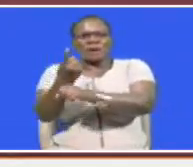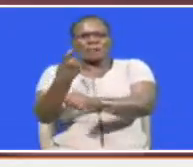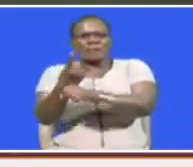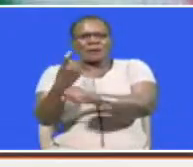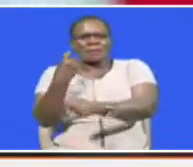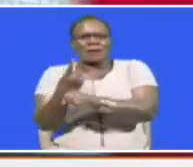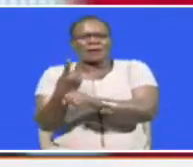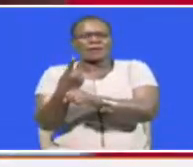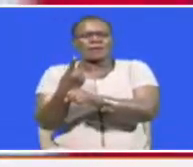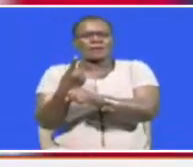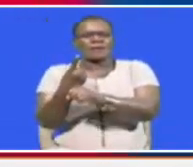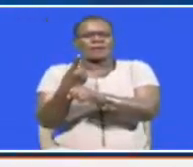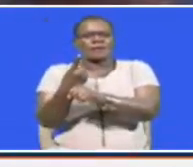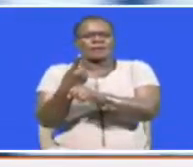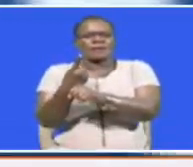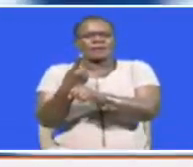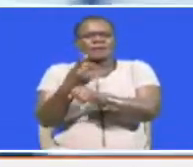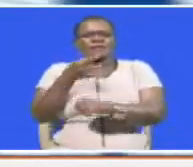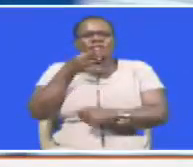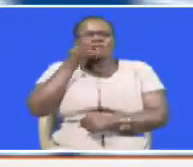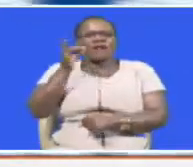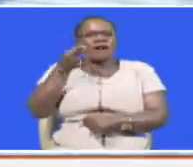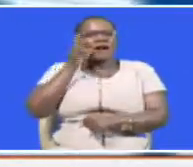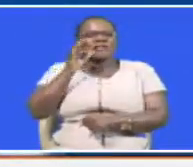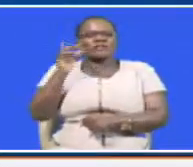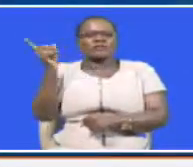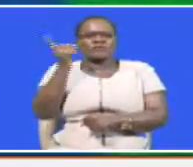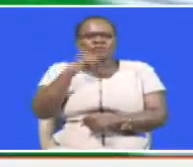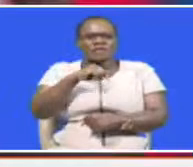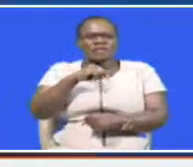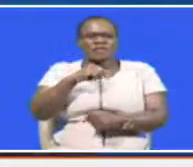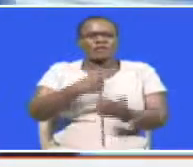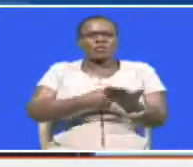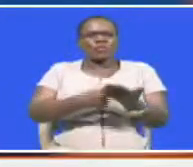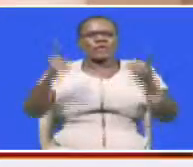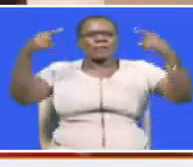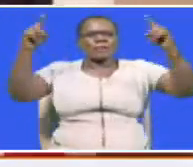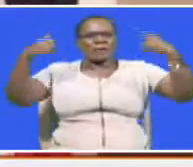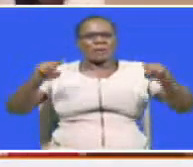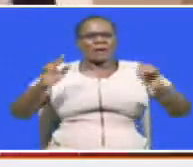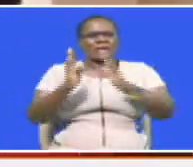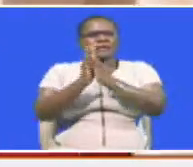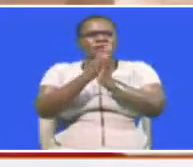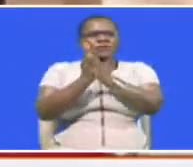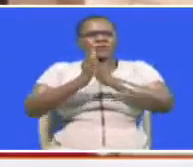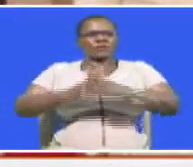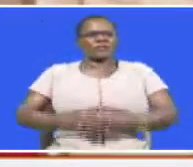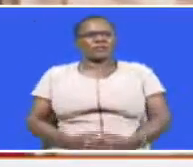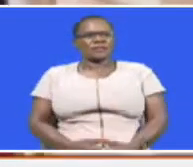20 microseconds in Paris, France, to sum up her week-long success story.